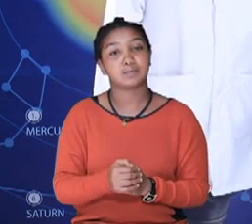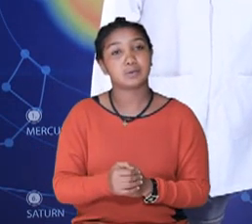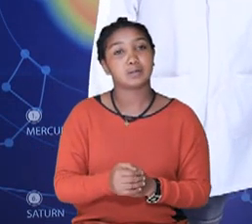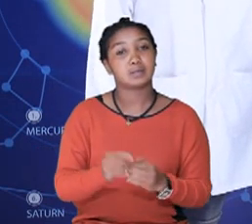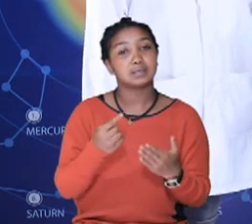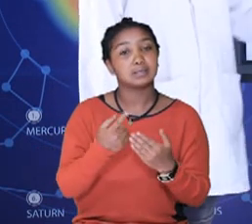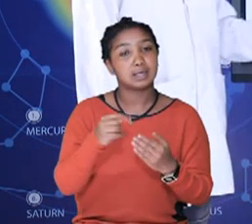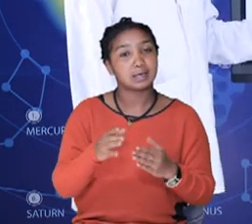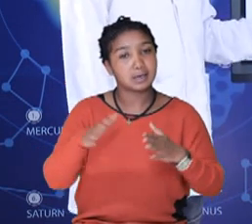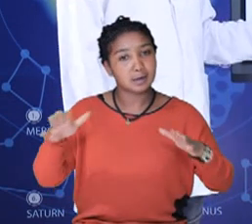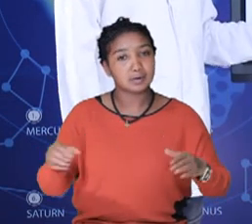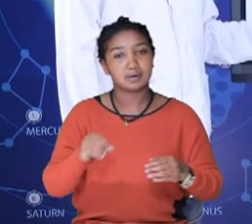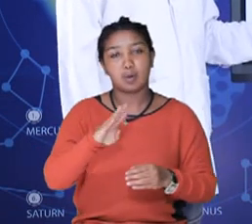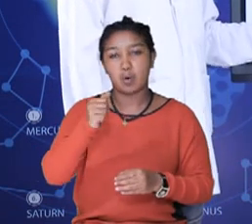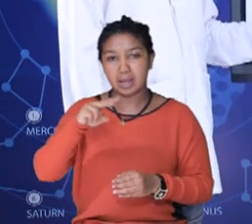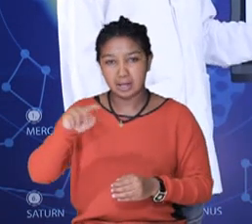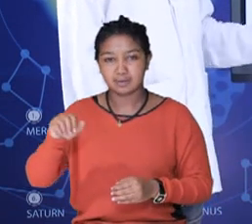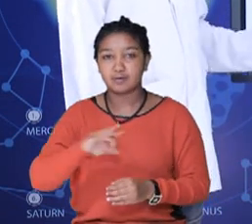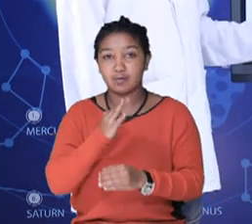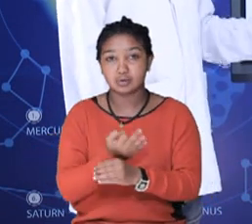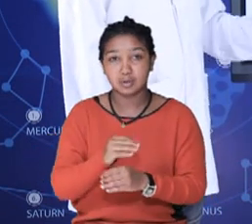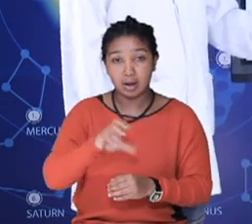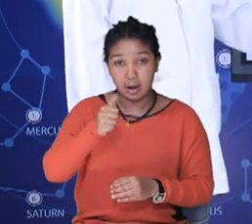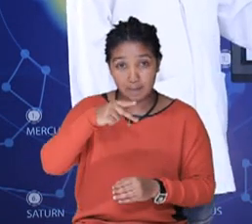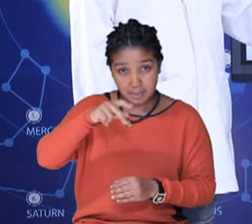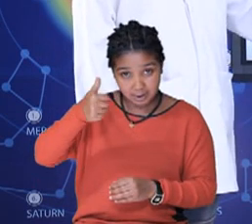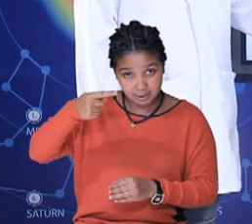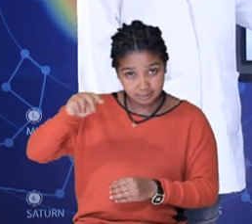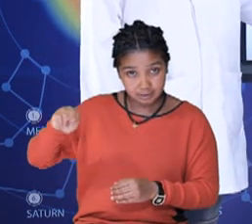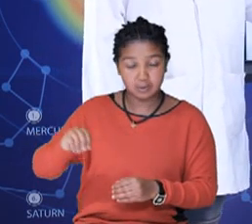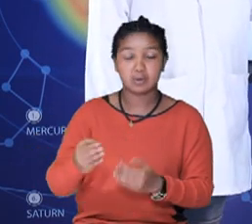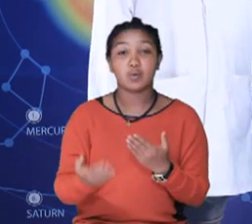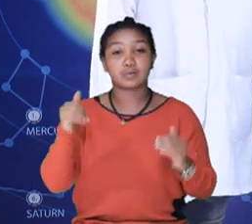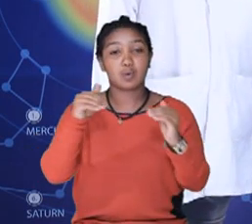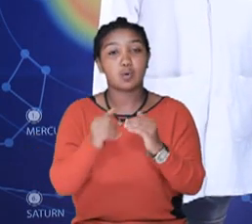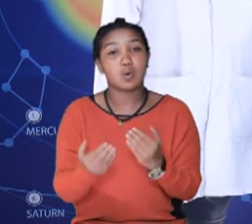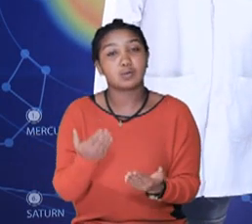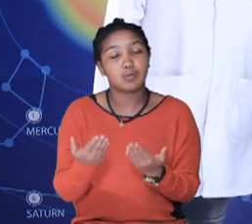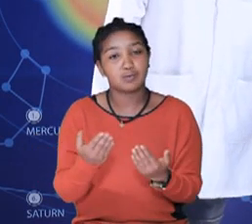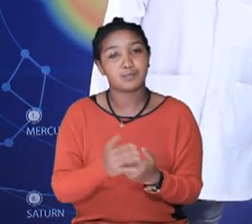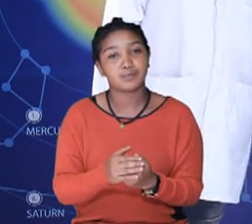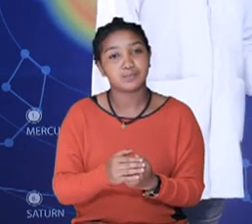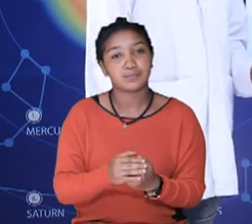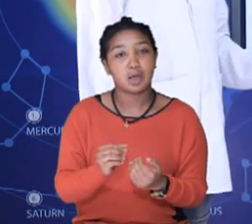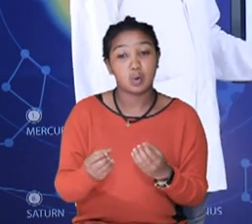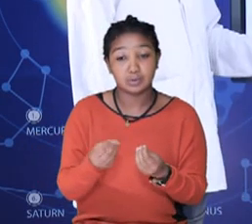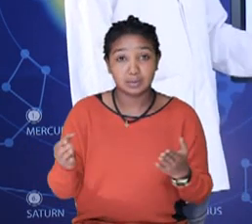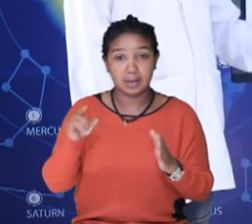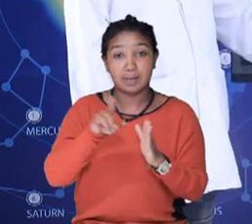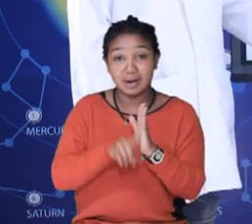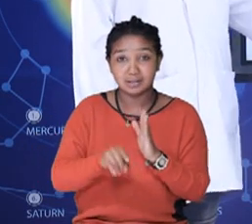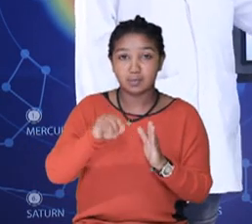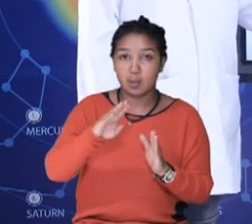liquid displaced, the greater the buoyant force. So apparent weight is equal to weight of an object minus buoyant force.